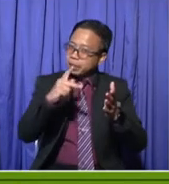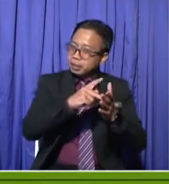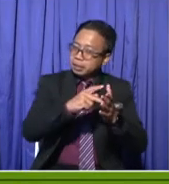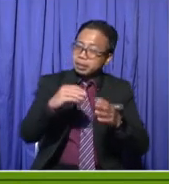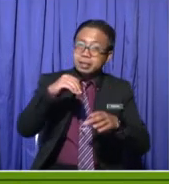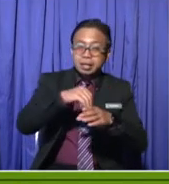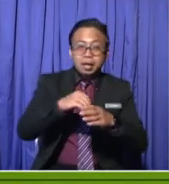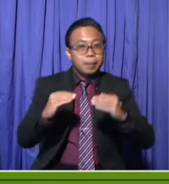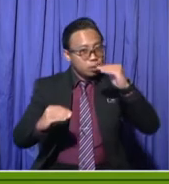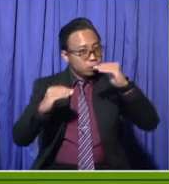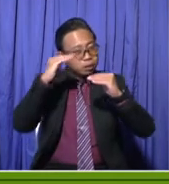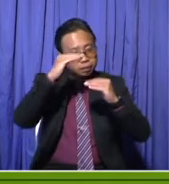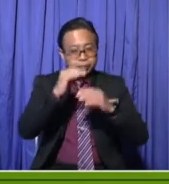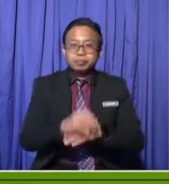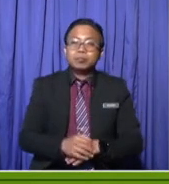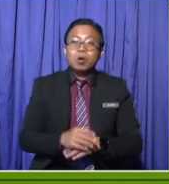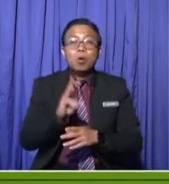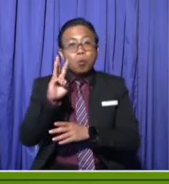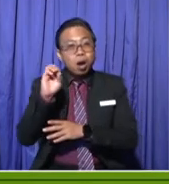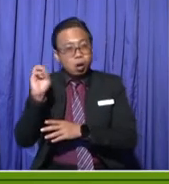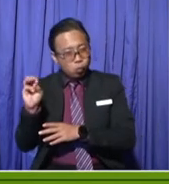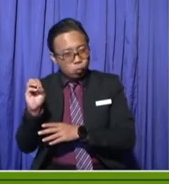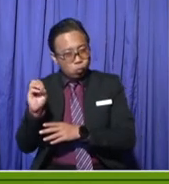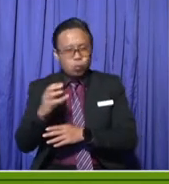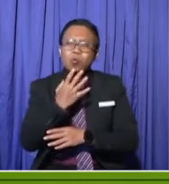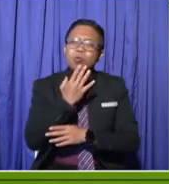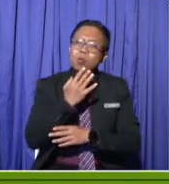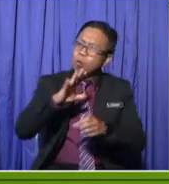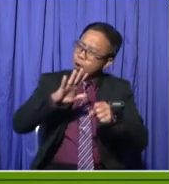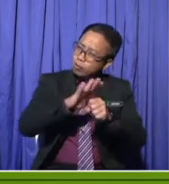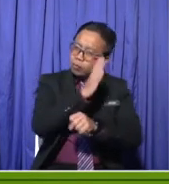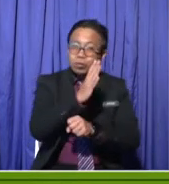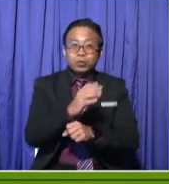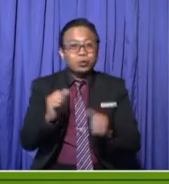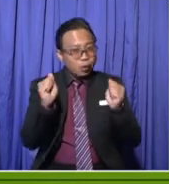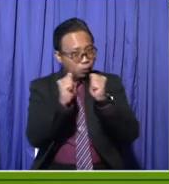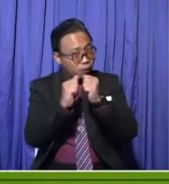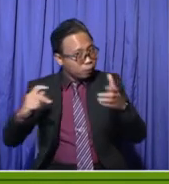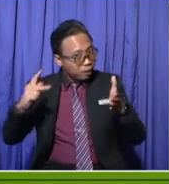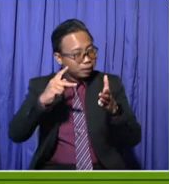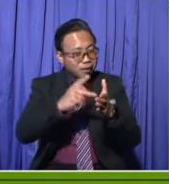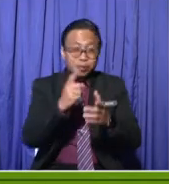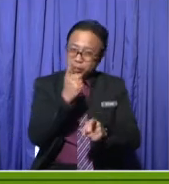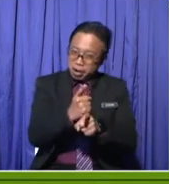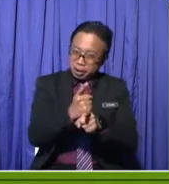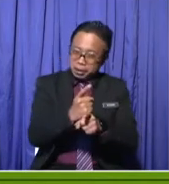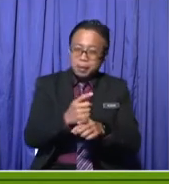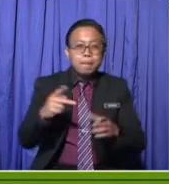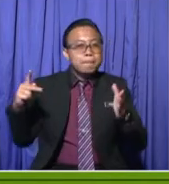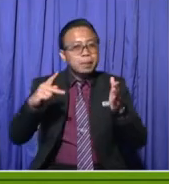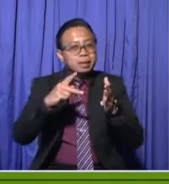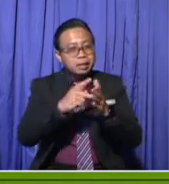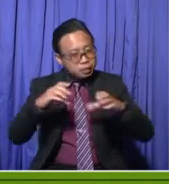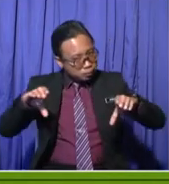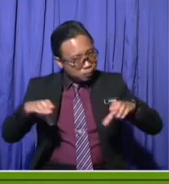building. Wow, those are colorful with patterns, right? Patterns make our life